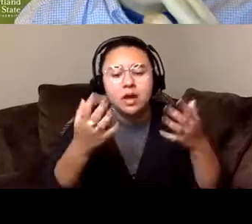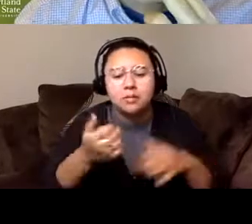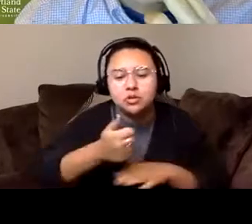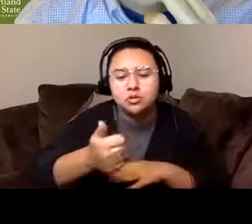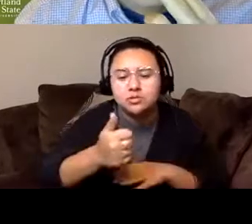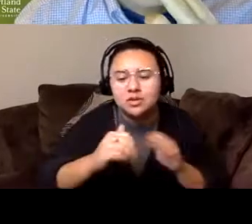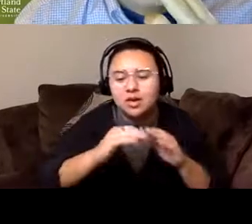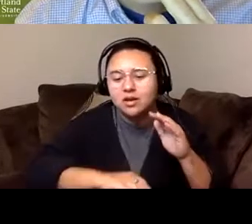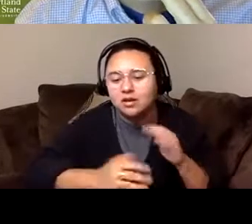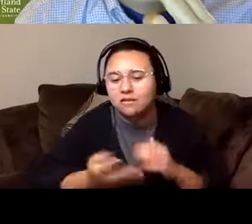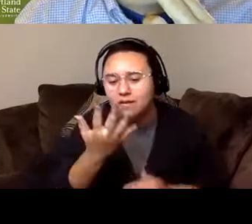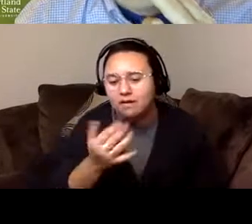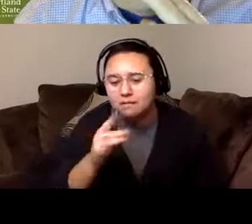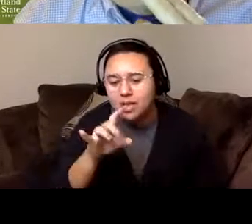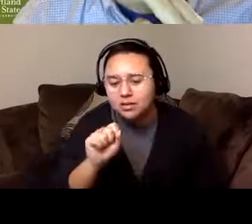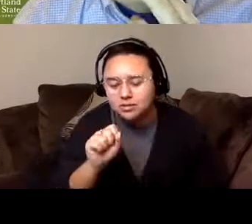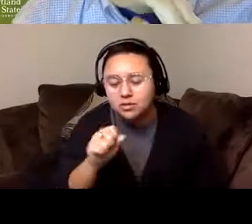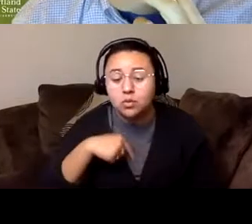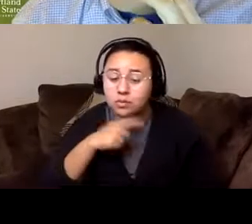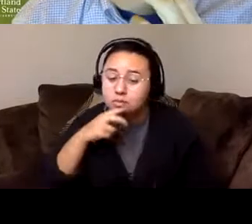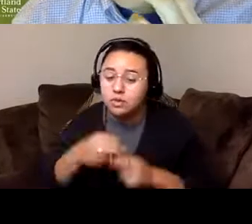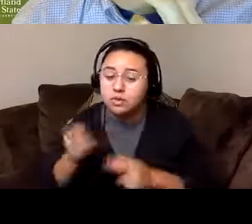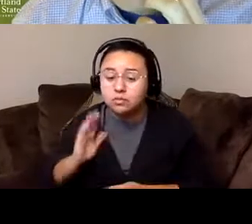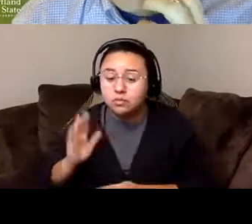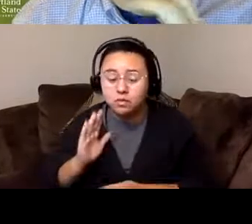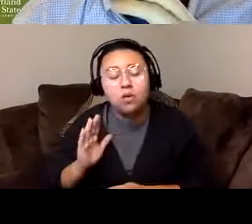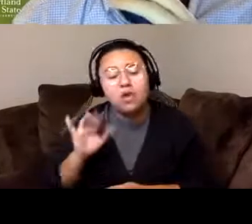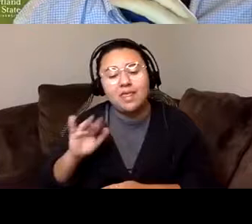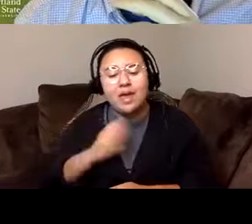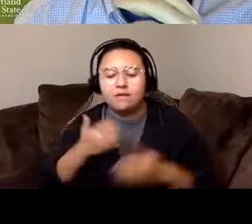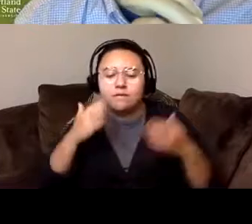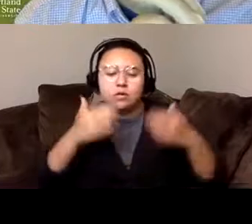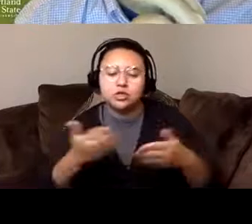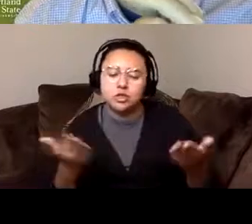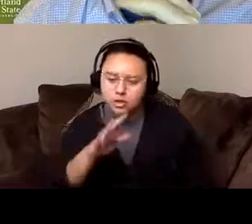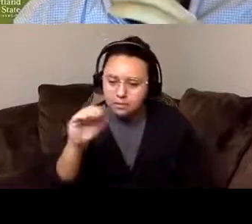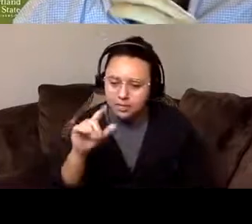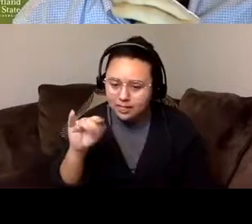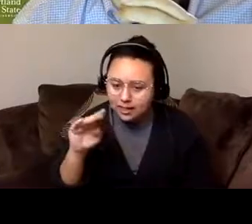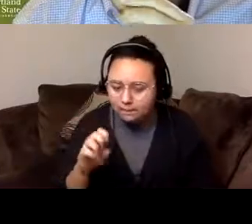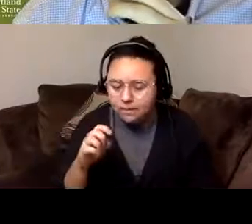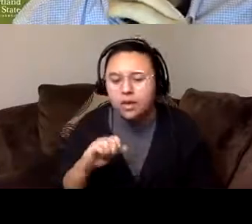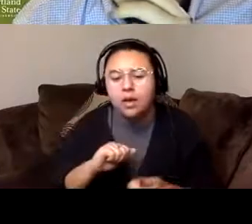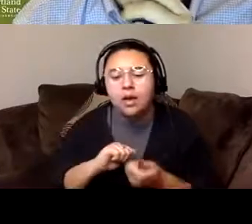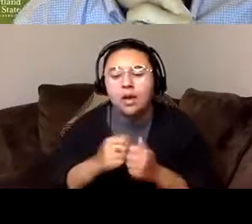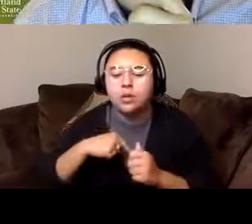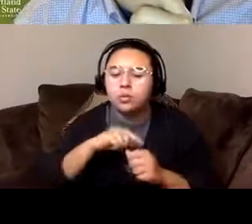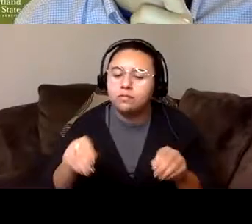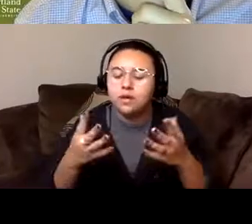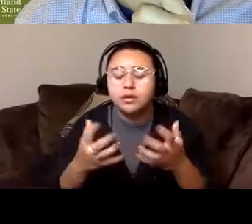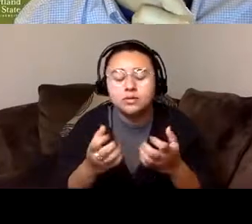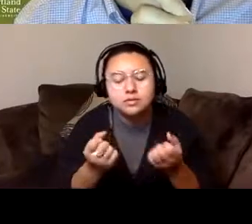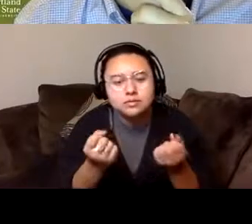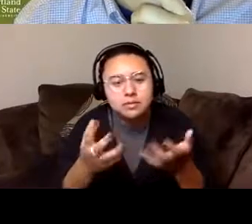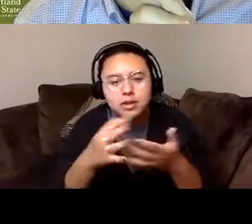5 miles. As I mentioned earlier, that's our focus point, that's Lime's focus point, is how can we provide as many options